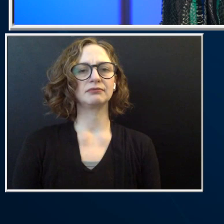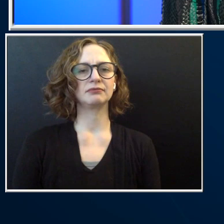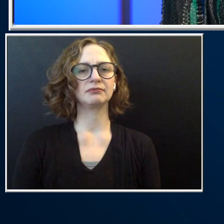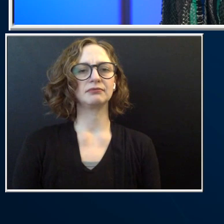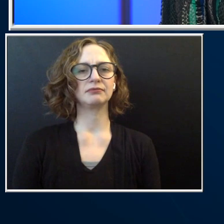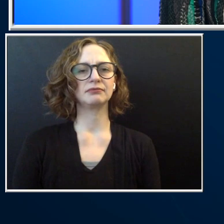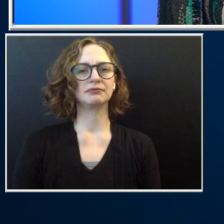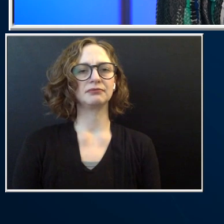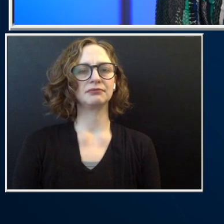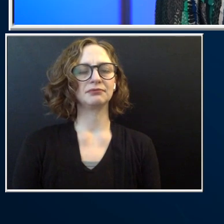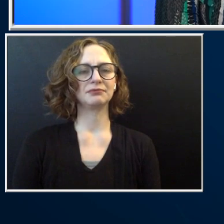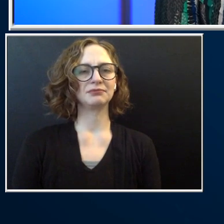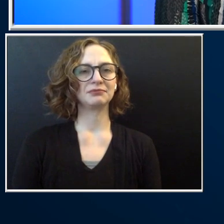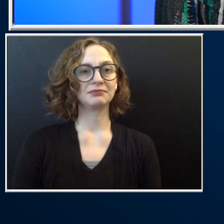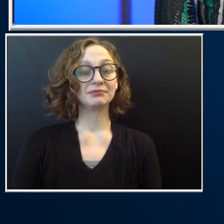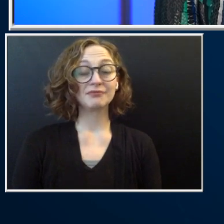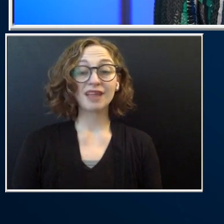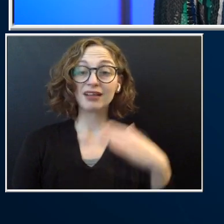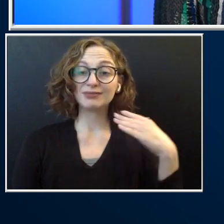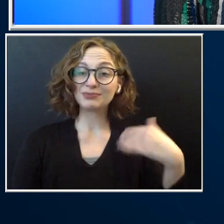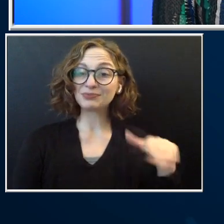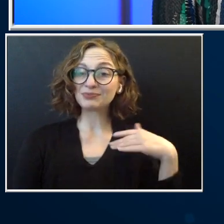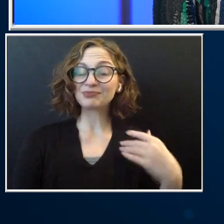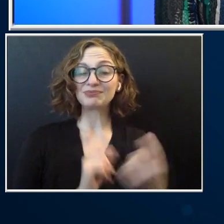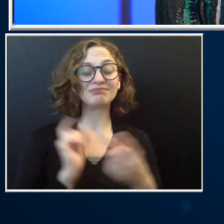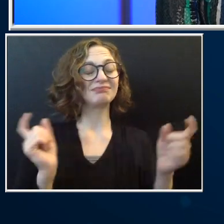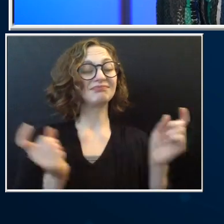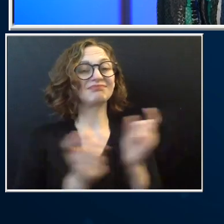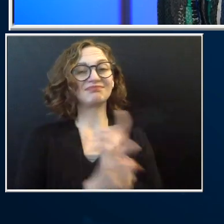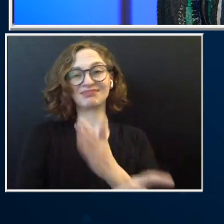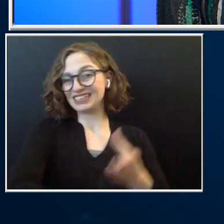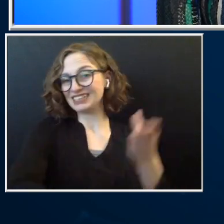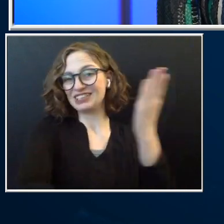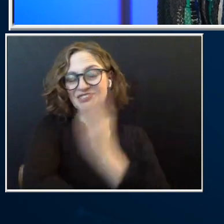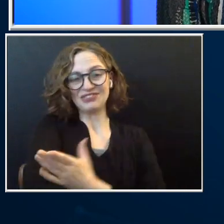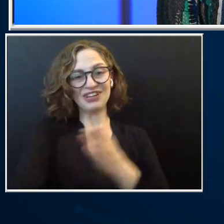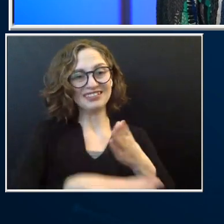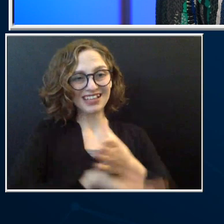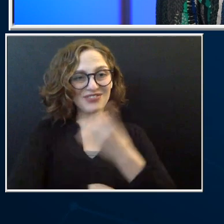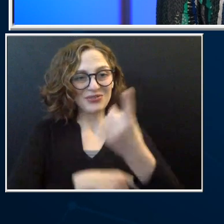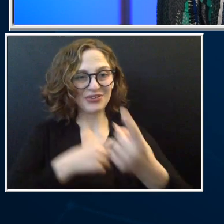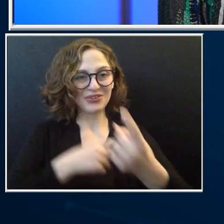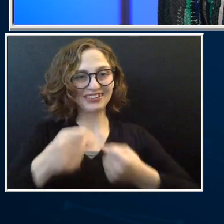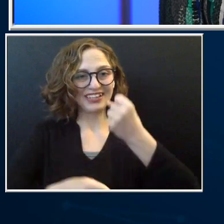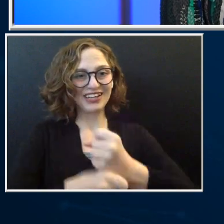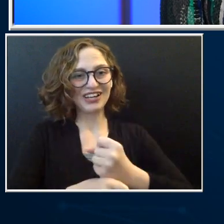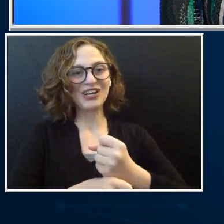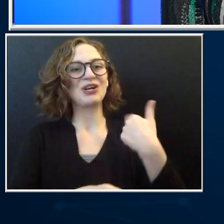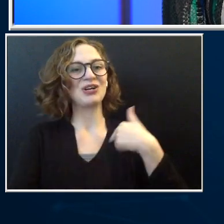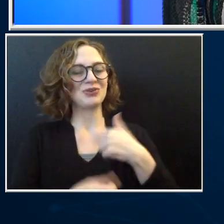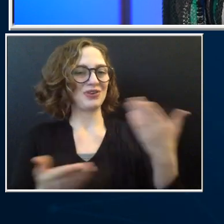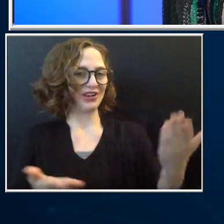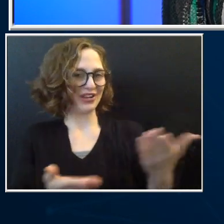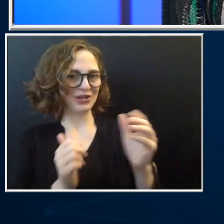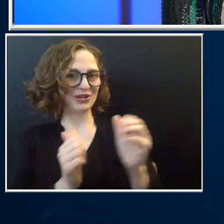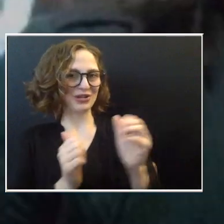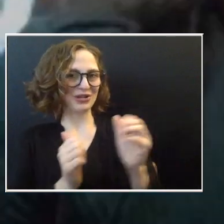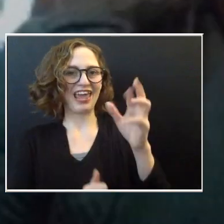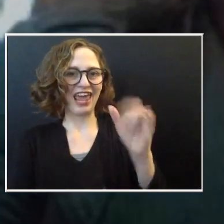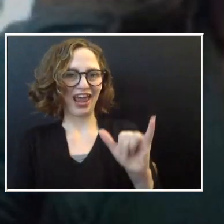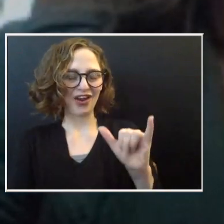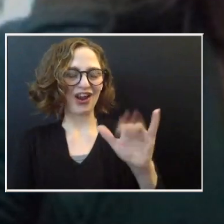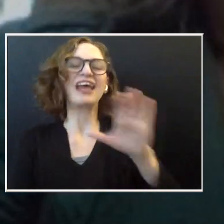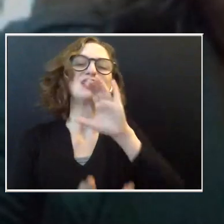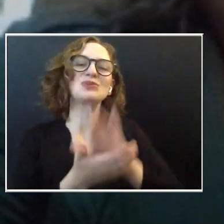And what a difference a year can make. Gary and his wife Beth are joining us now. Gary, how are you feeling this morning?